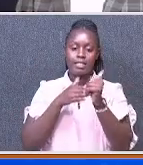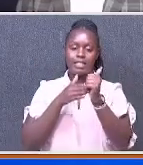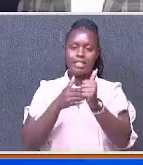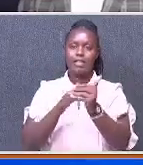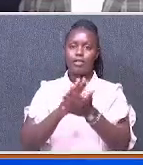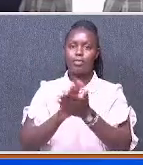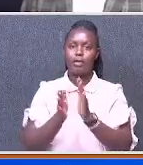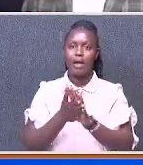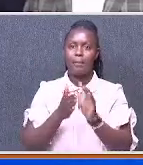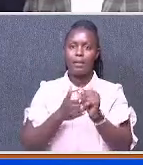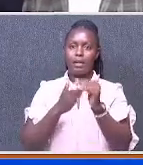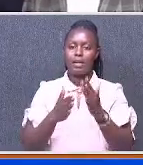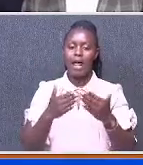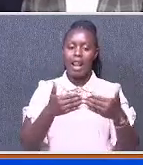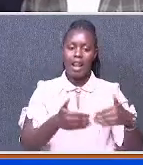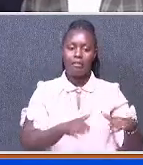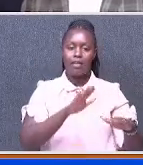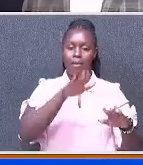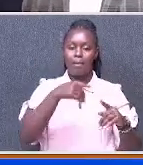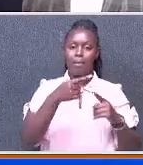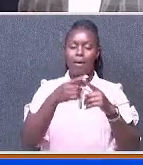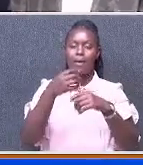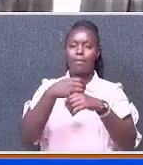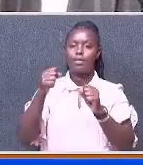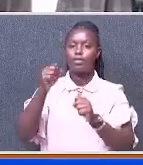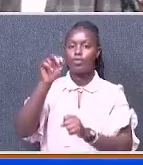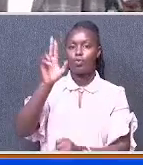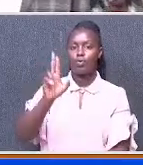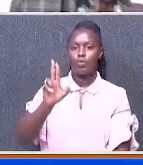leadership vacuum left by former President Uhuru Kenyatta.